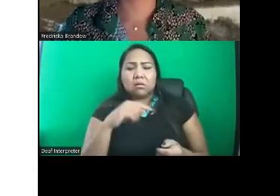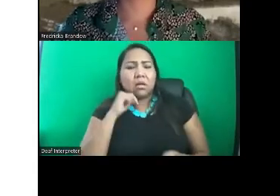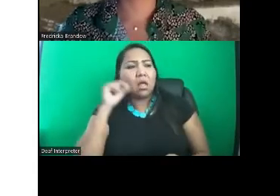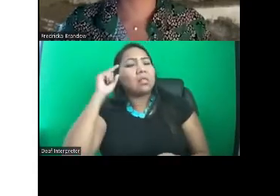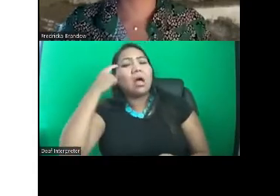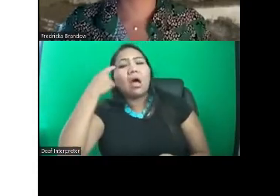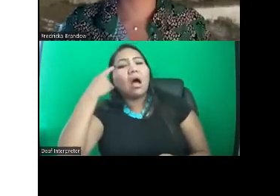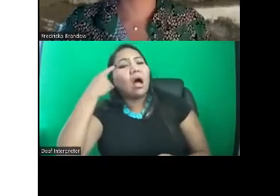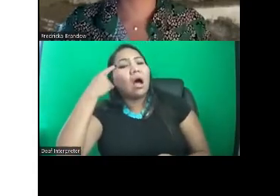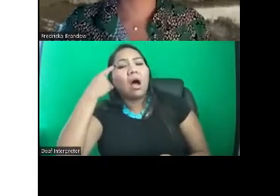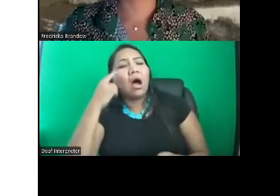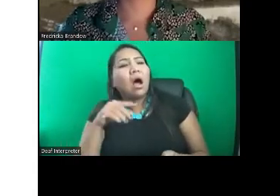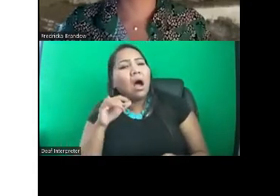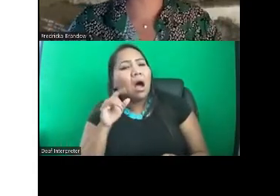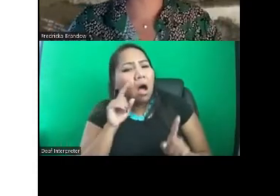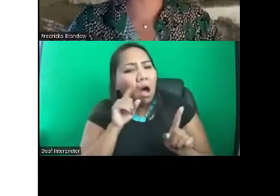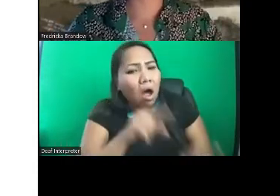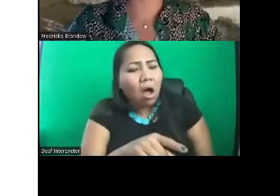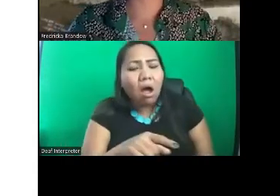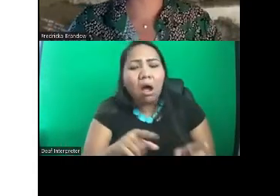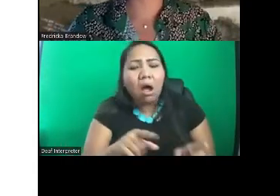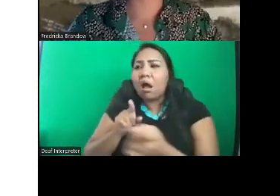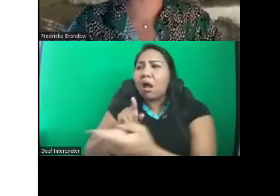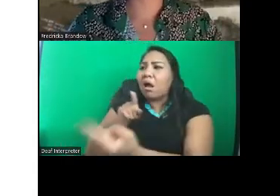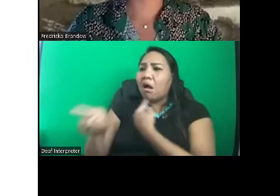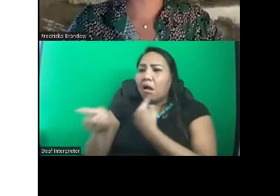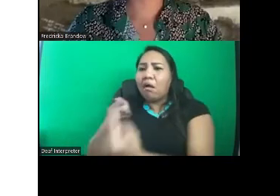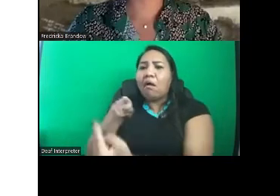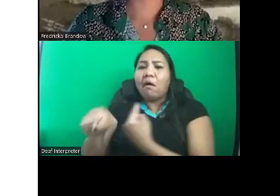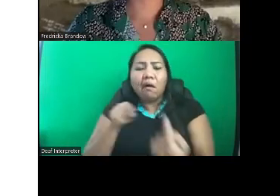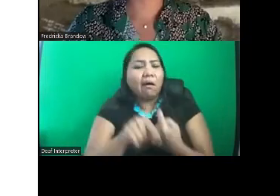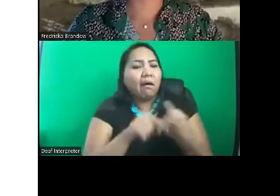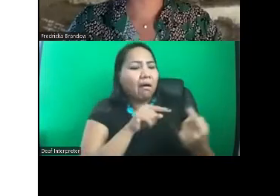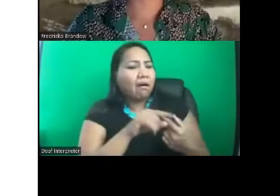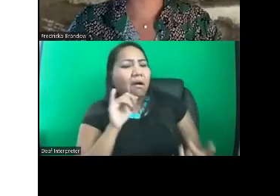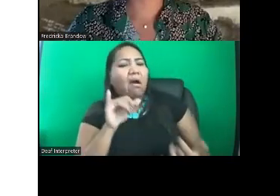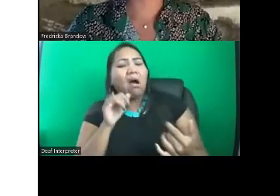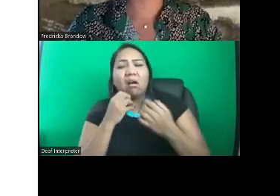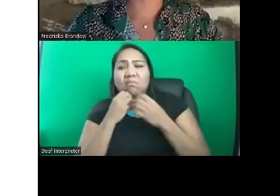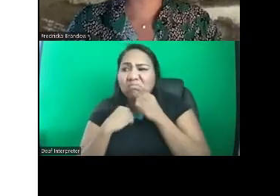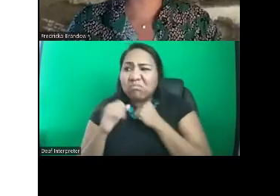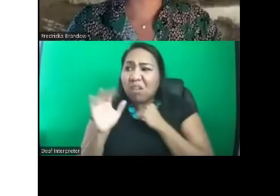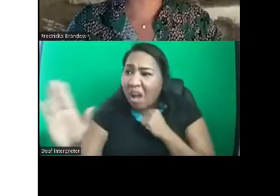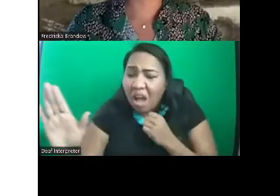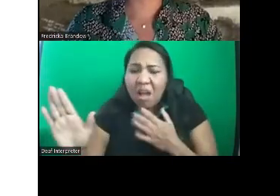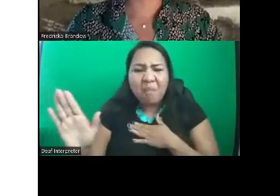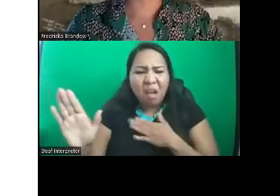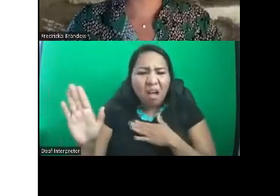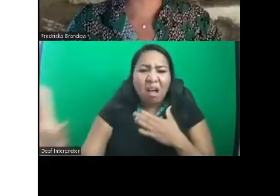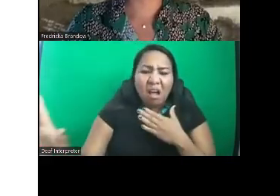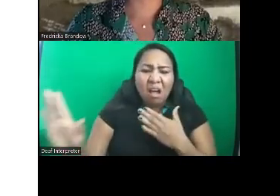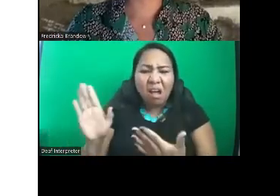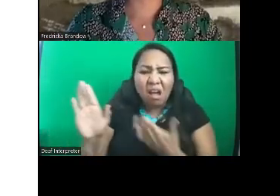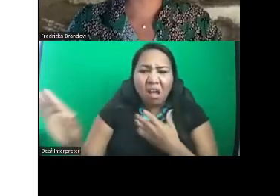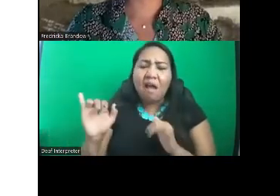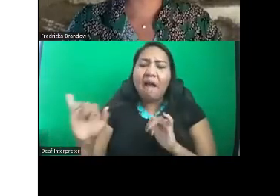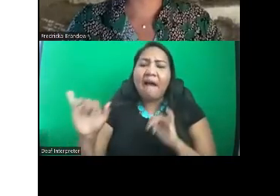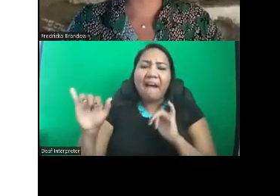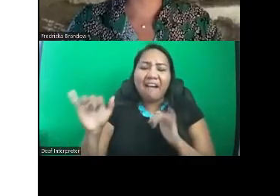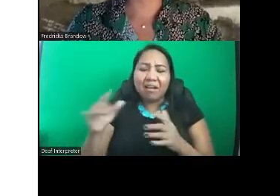So it was quite an ongoing session, actually, because we got our new students all the